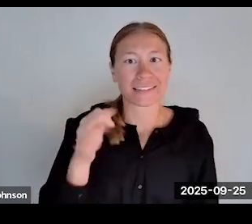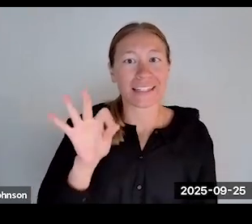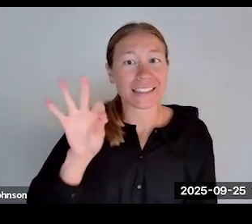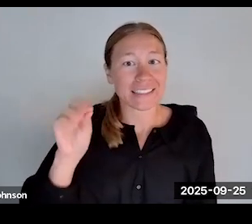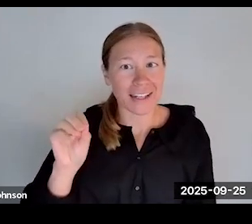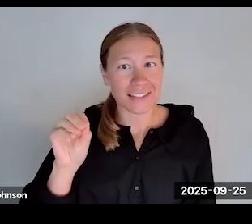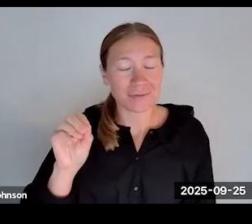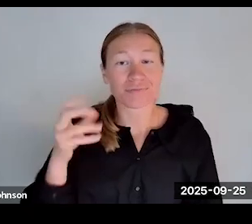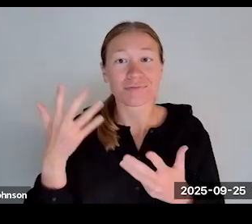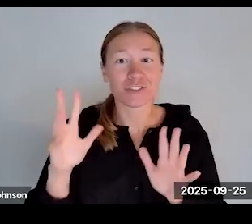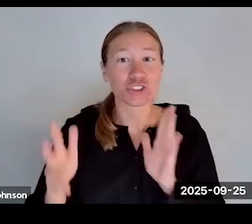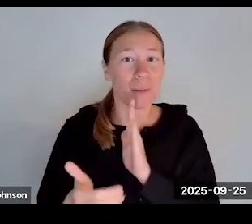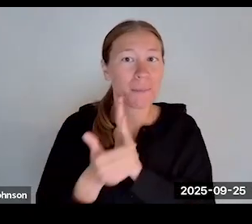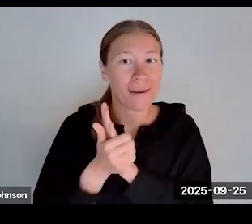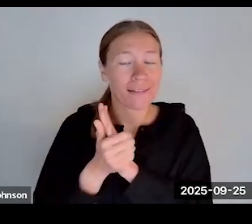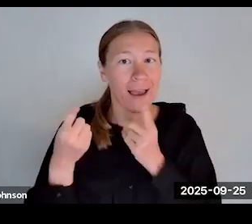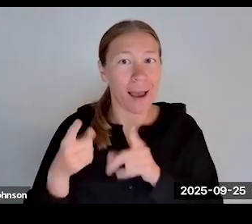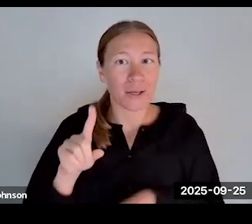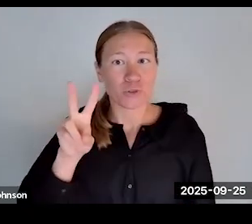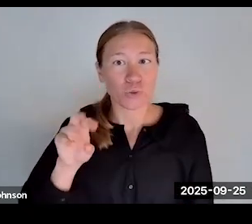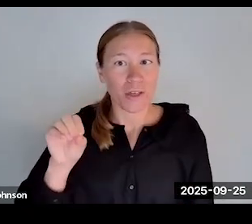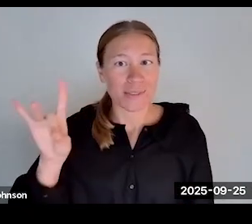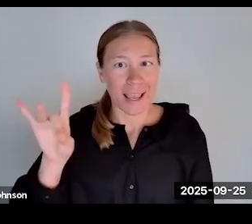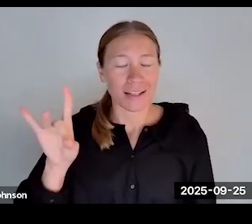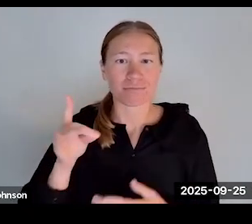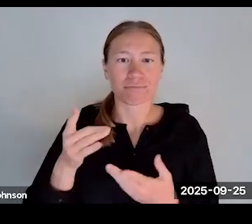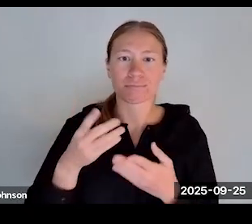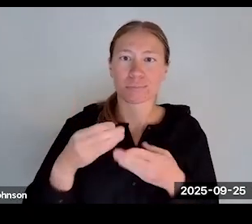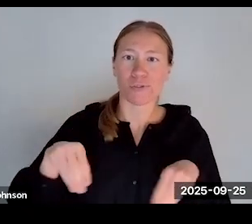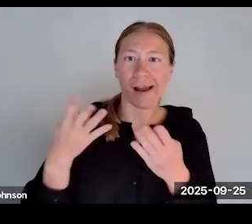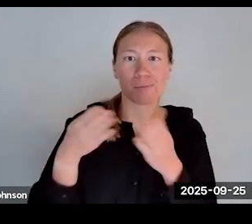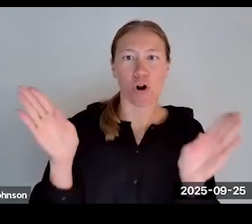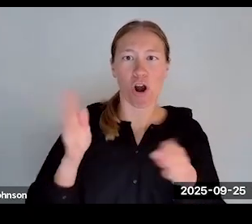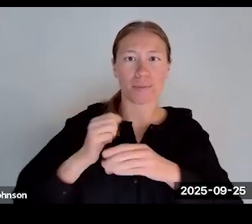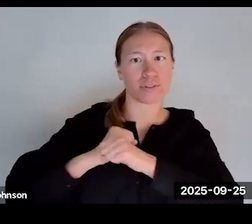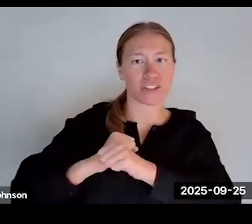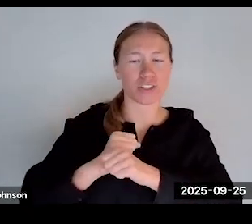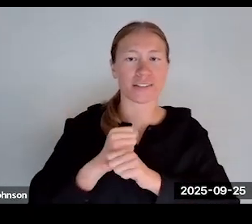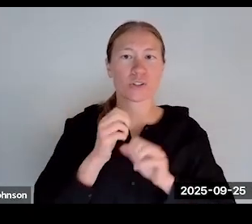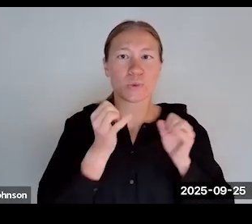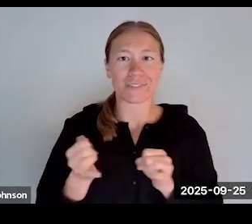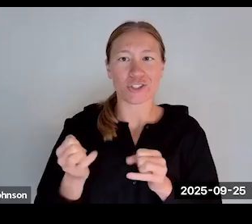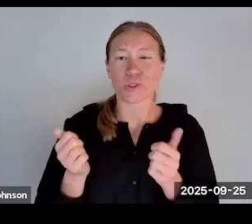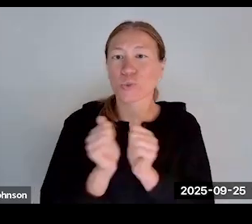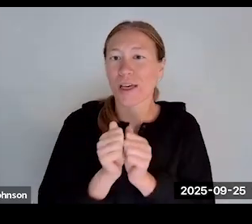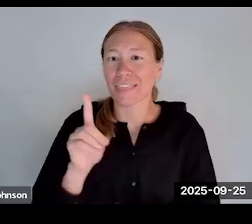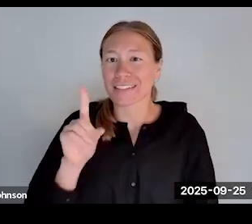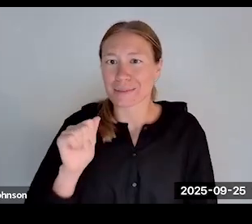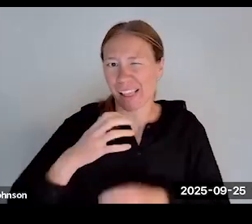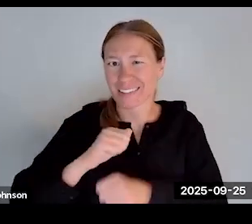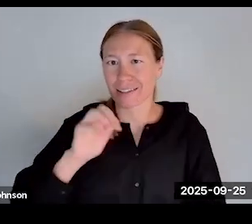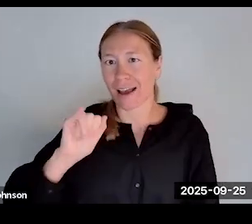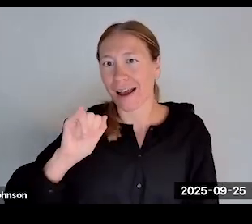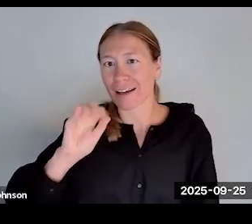then amended in 2008 to provide broad protections to individuals with disabilities in places like